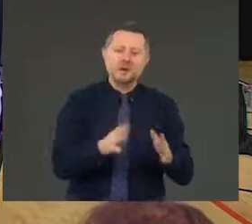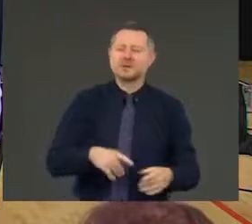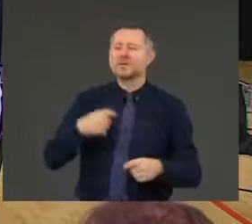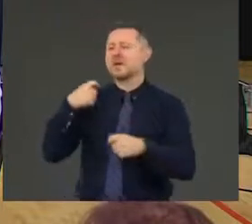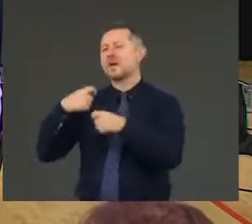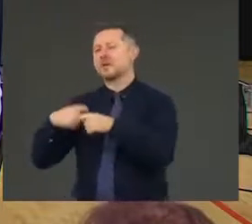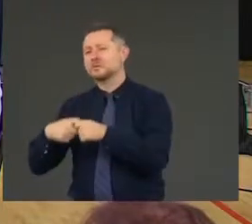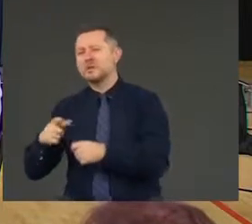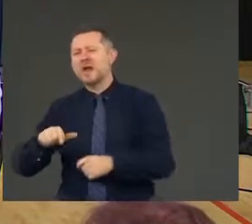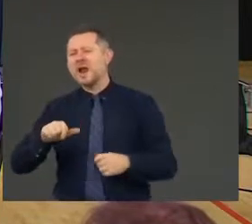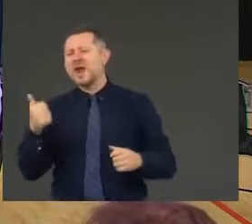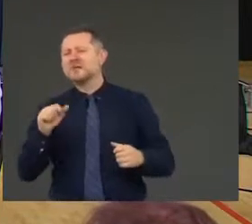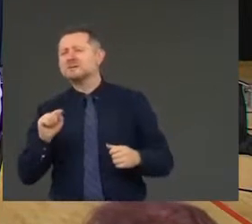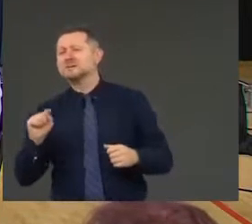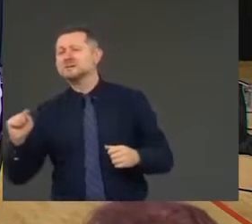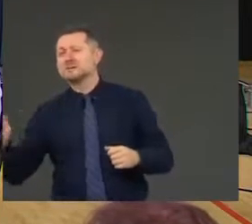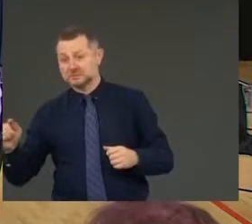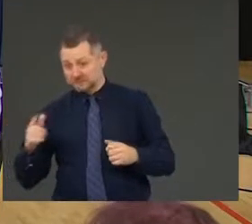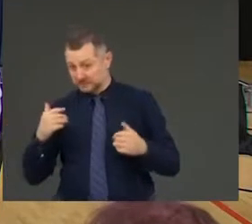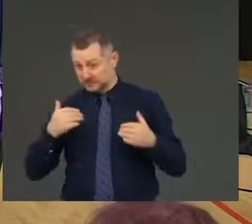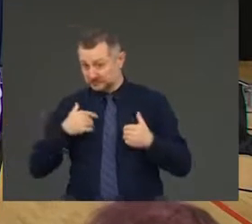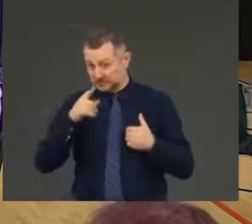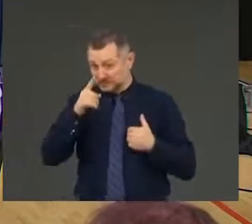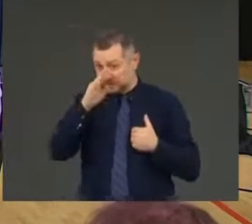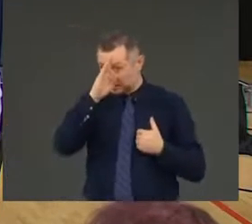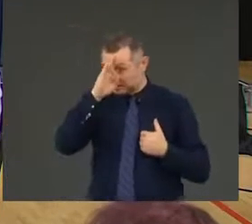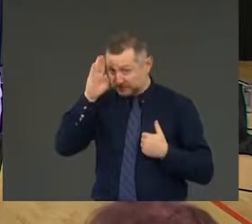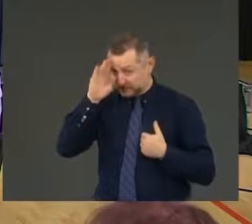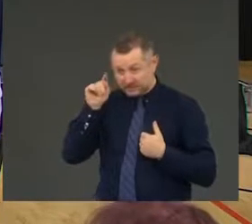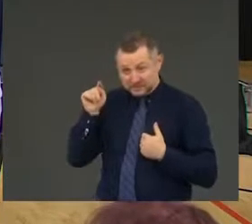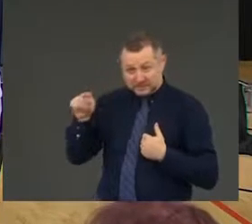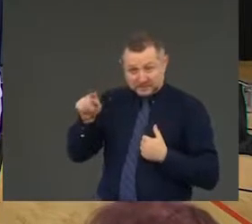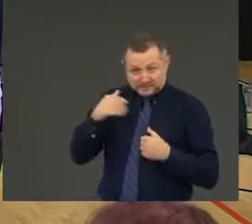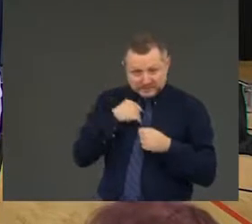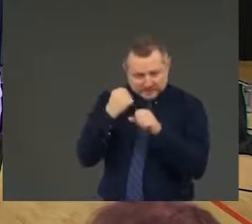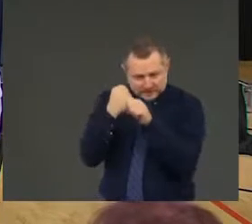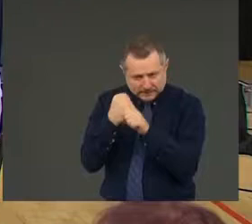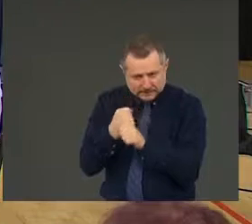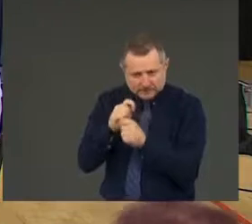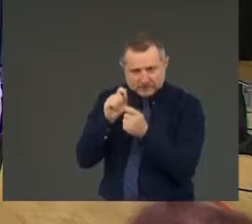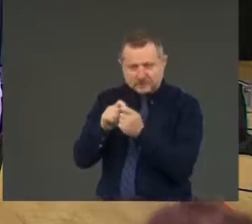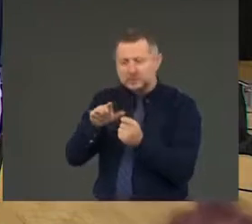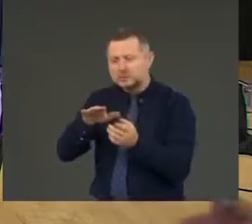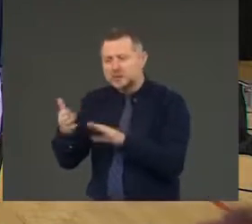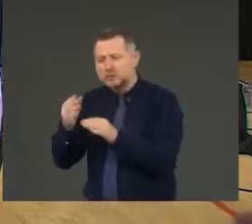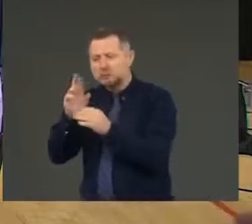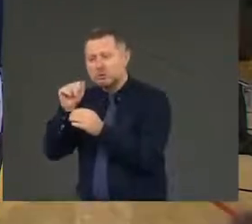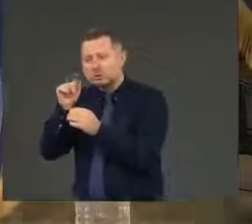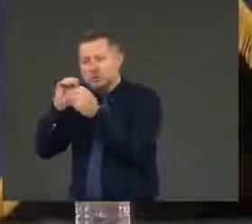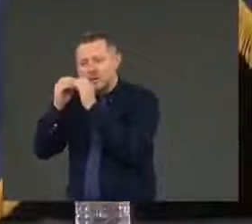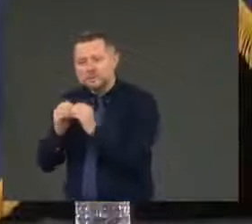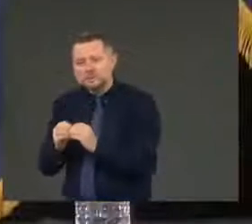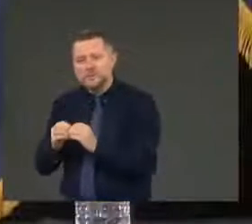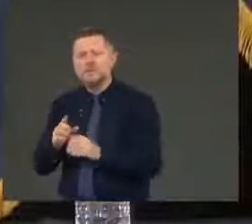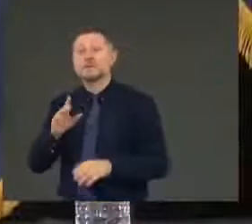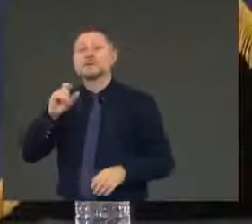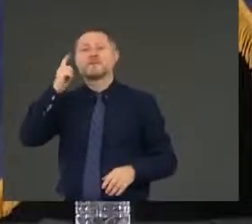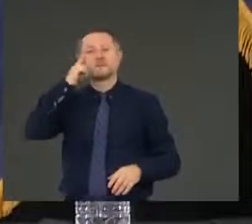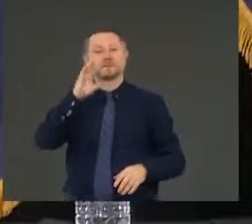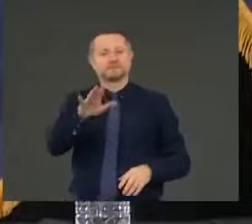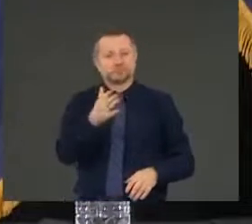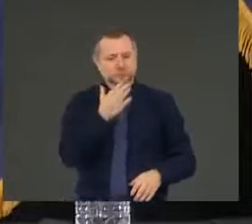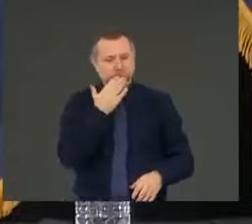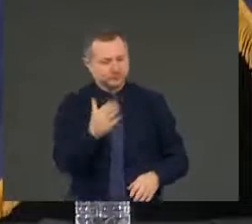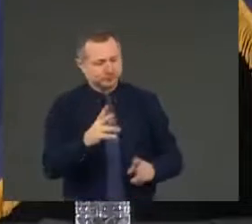have any data on hospitalization, infections, death rate on the Albanian American community? That is a very good question. I do